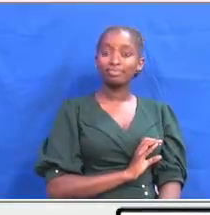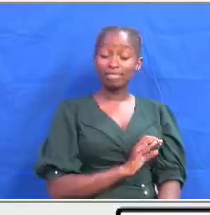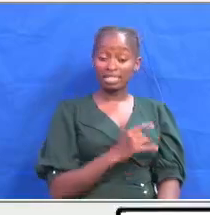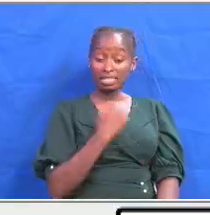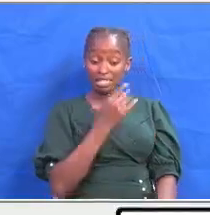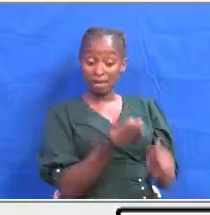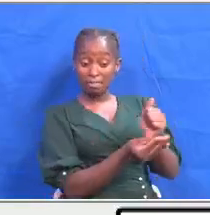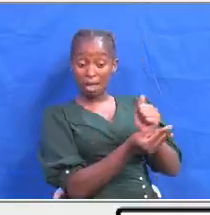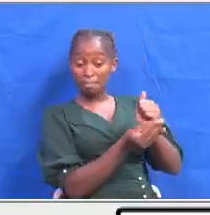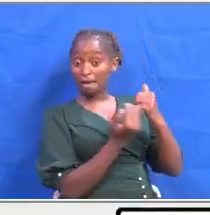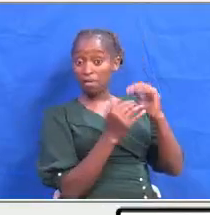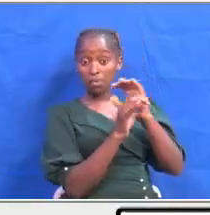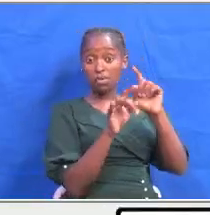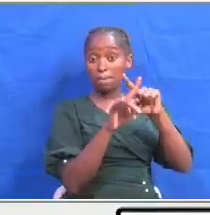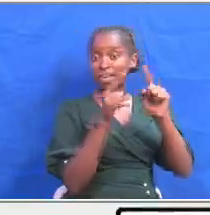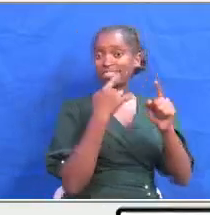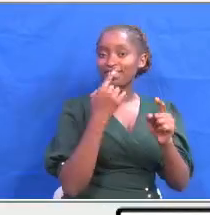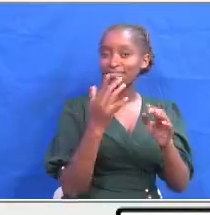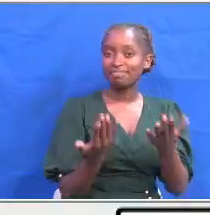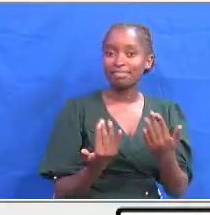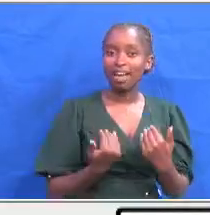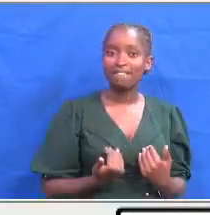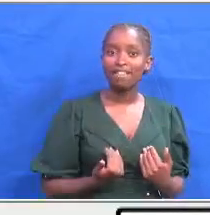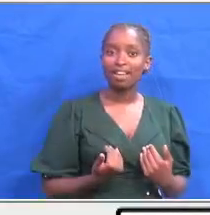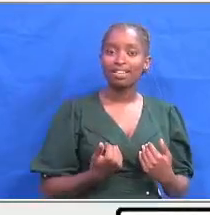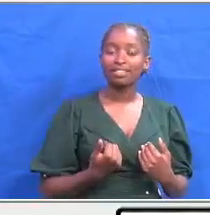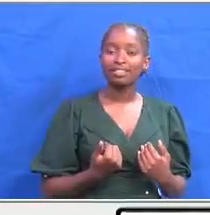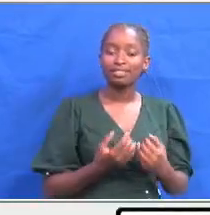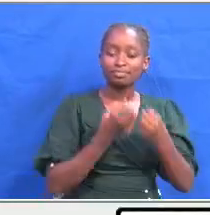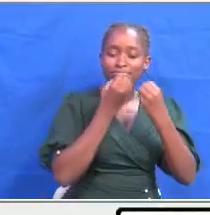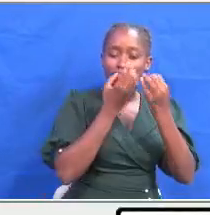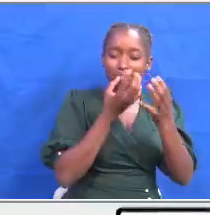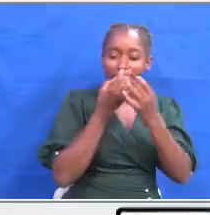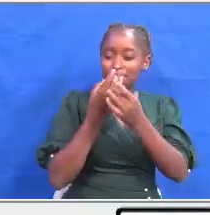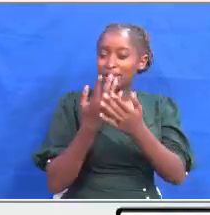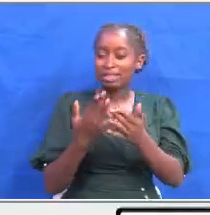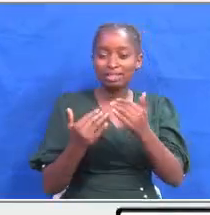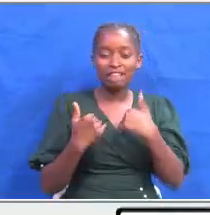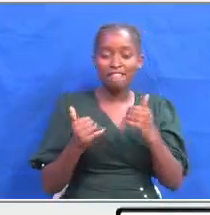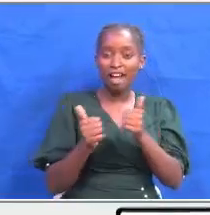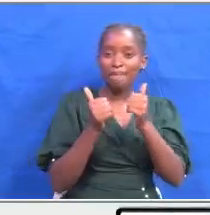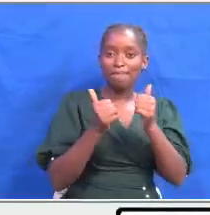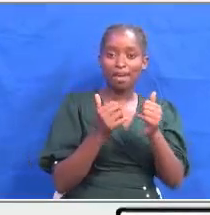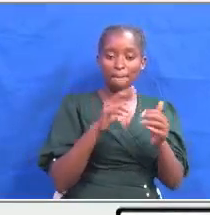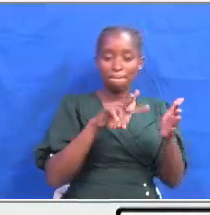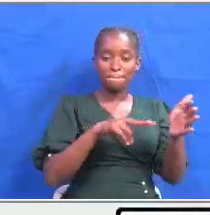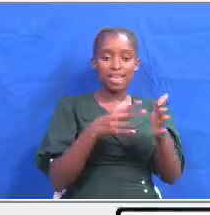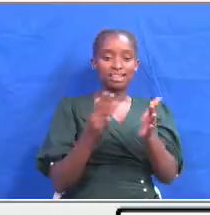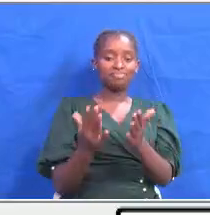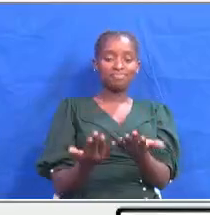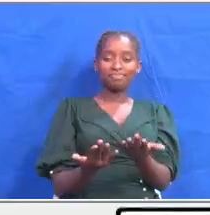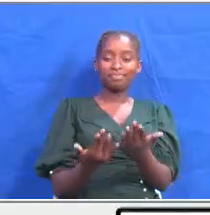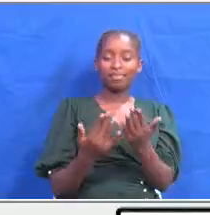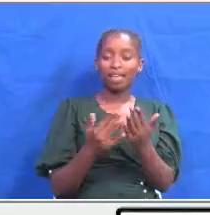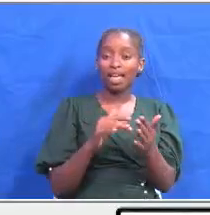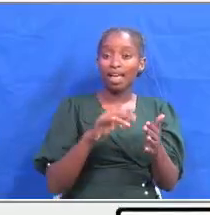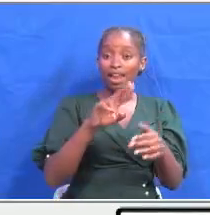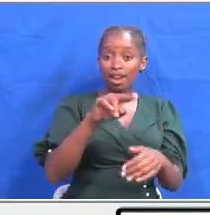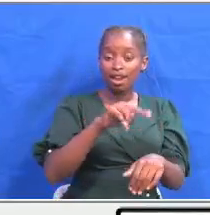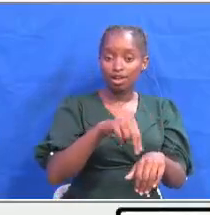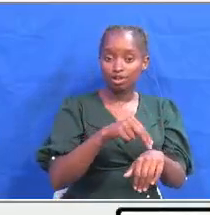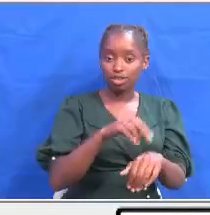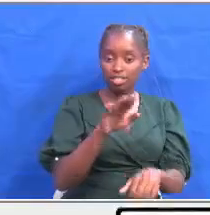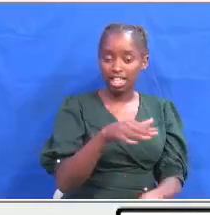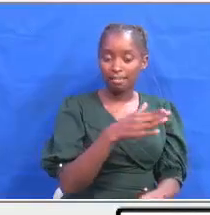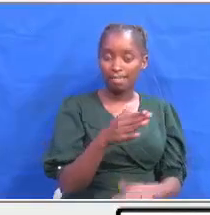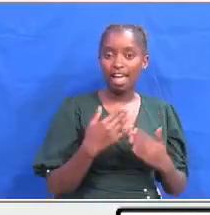not said that was bribery, but I'm saying... I don't have a committee. No, there are many. They were told, no, so, in short, that the National Assembly, honestly,